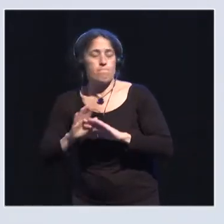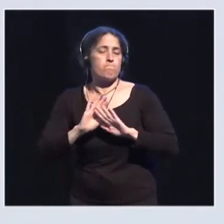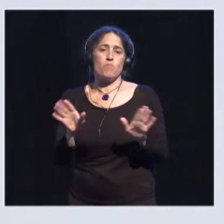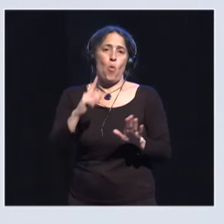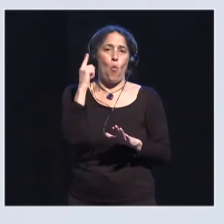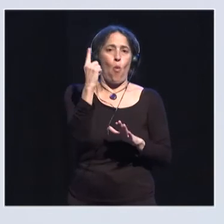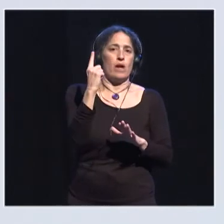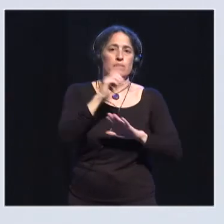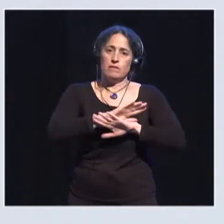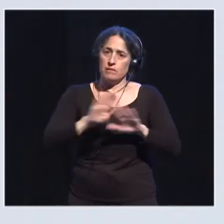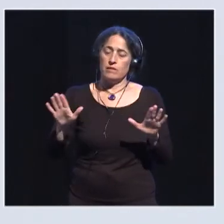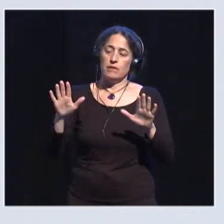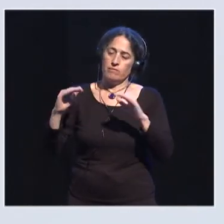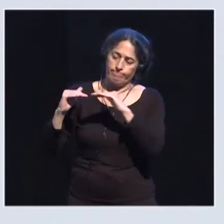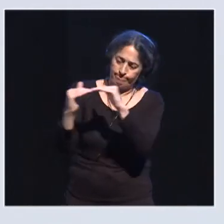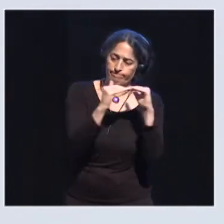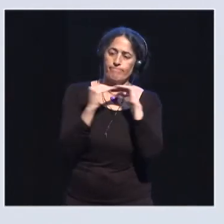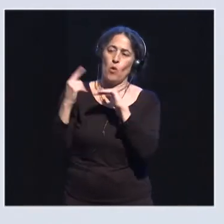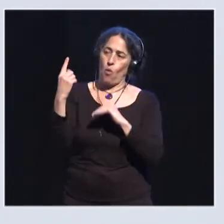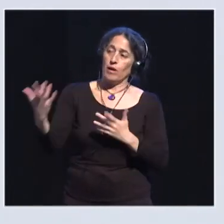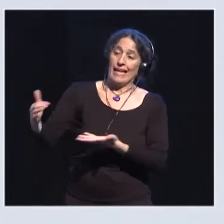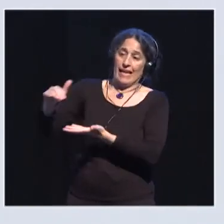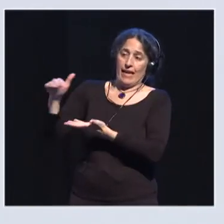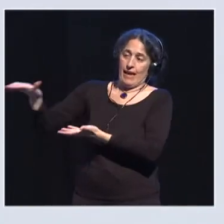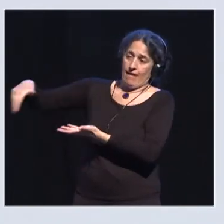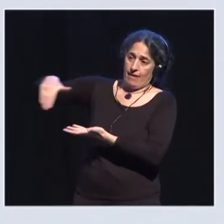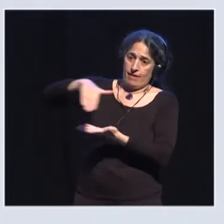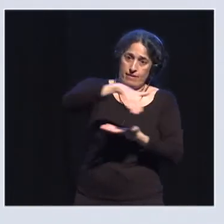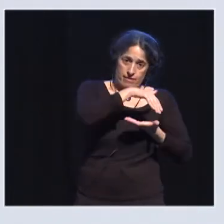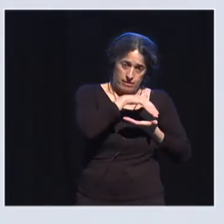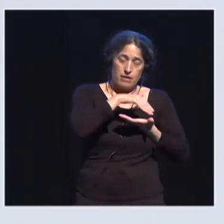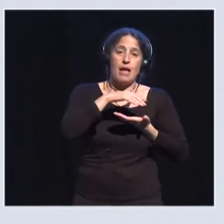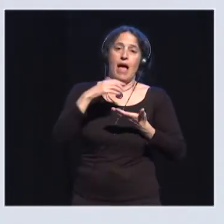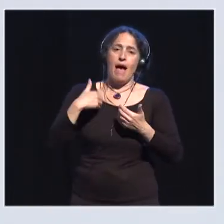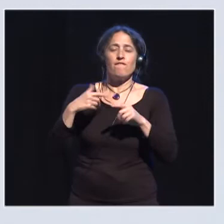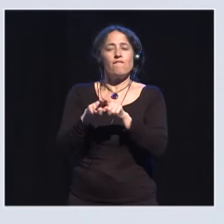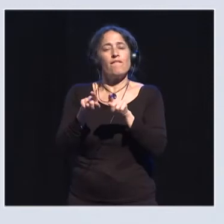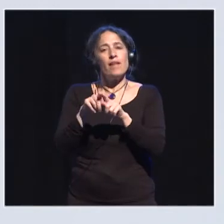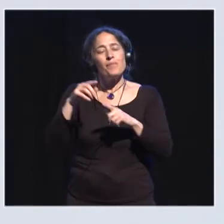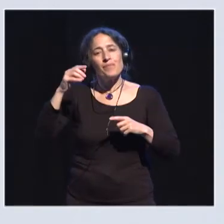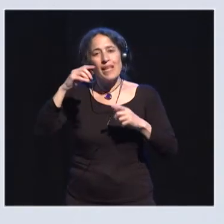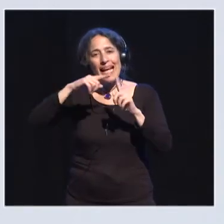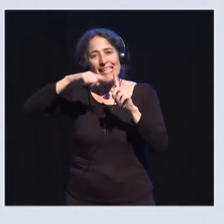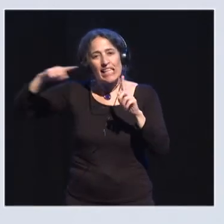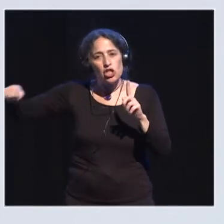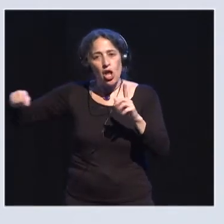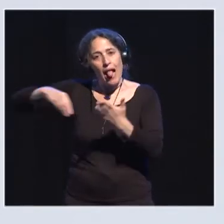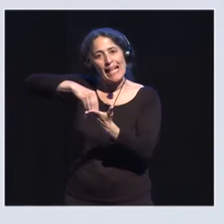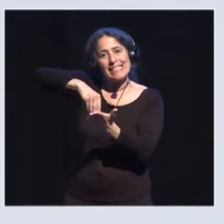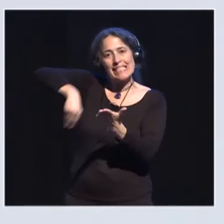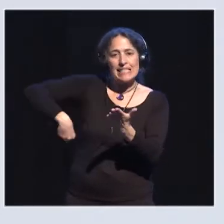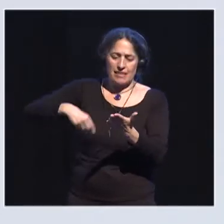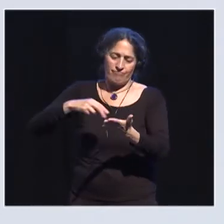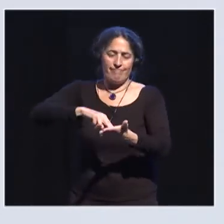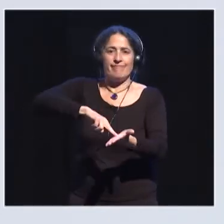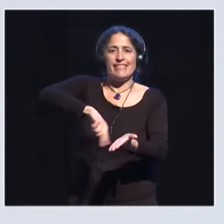boost on usage of those digital identities, digital signatures in Estonia. Estonia is a small country, but